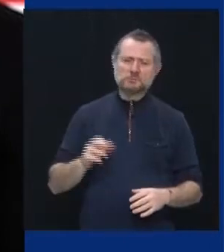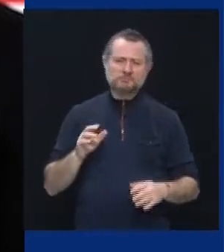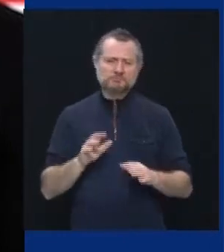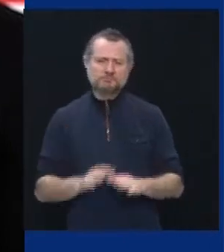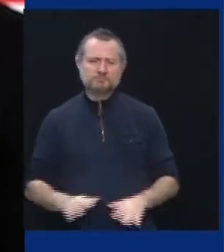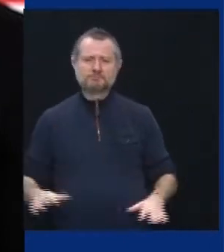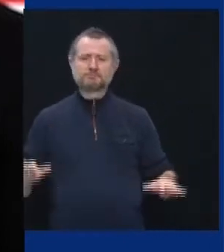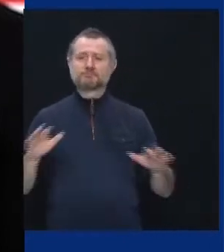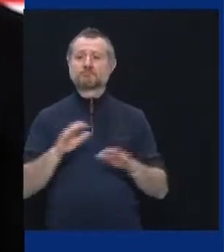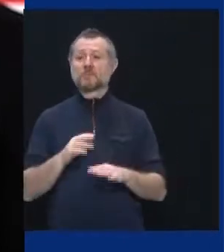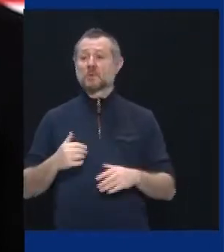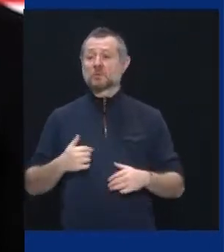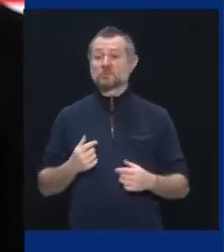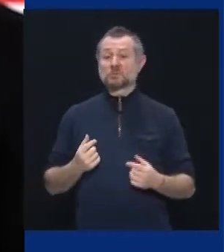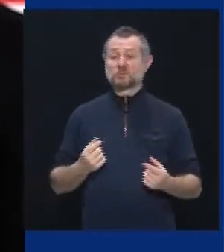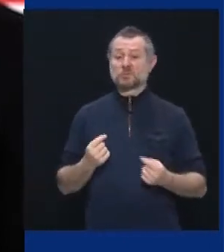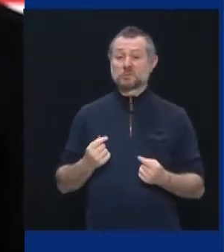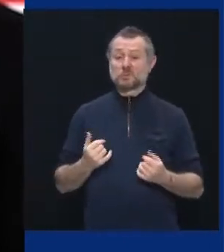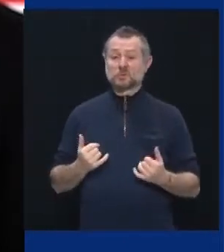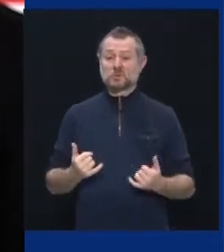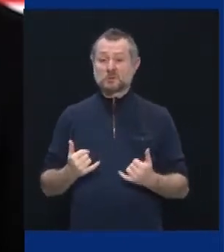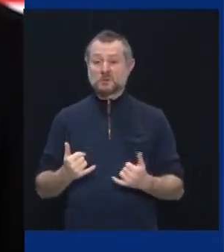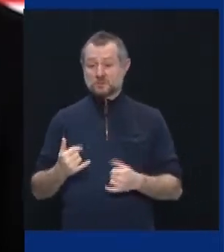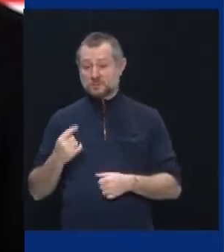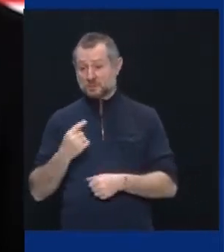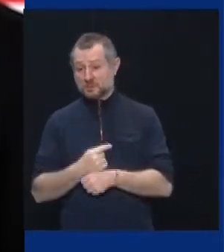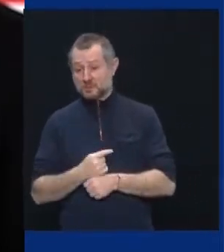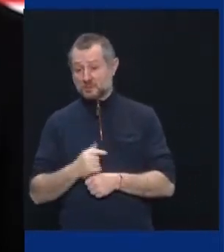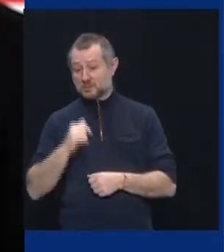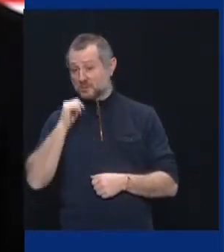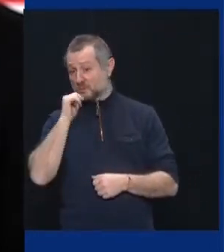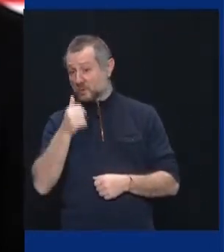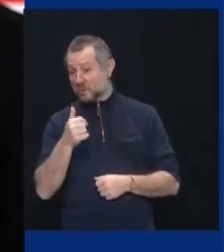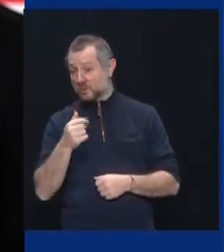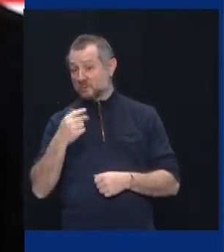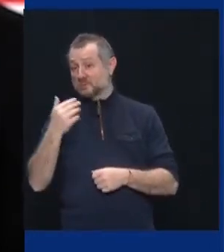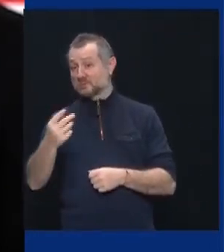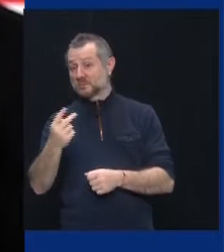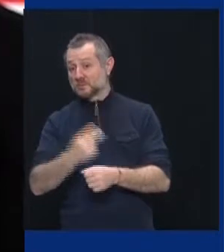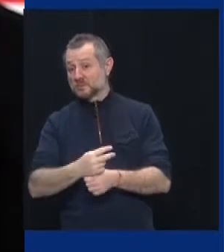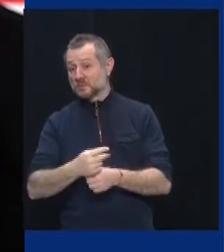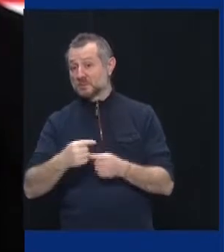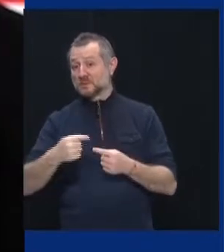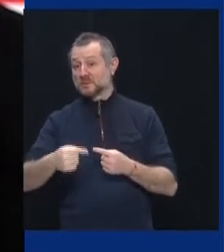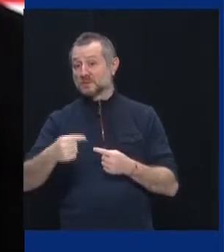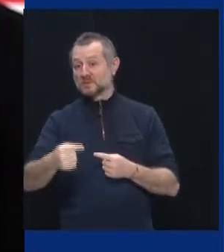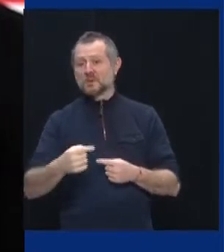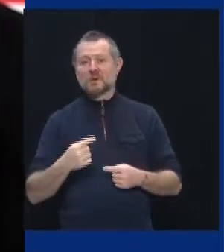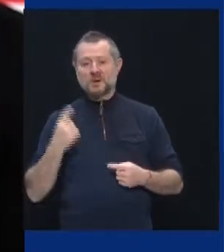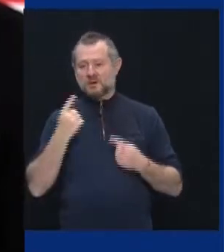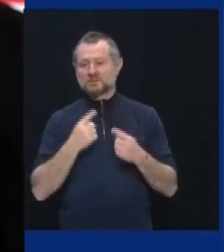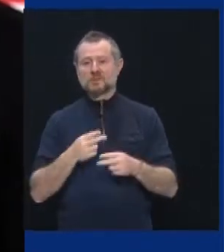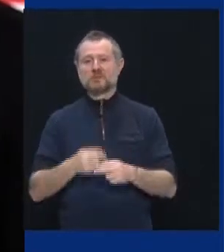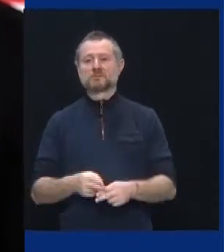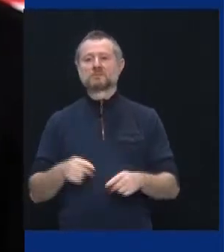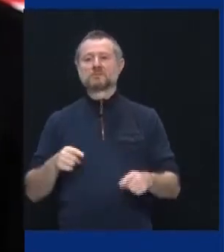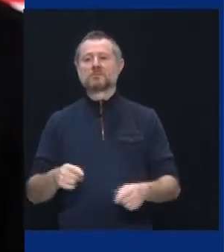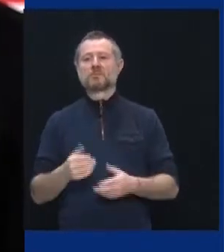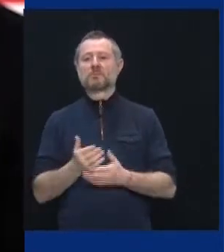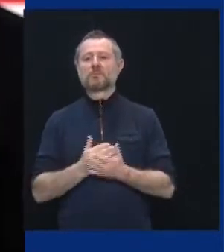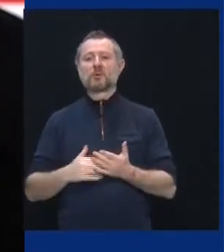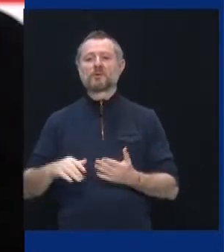What we're doing today and in the next 2 days could be considered an act of social